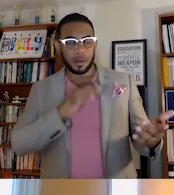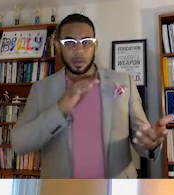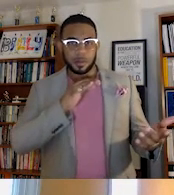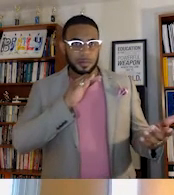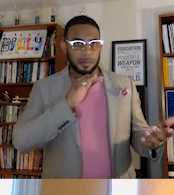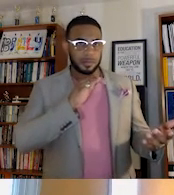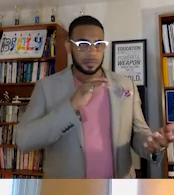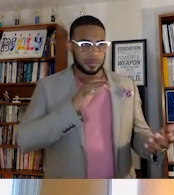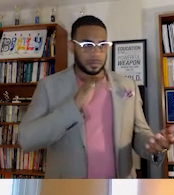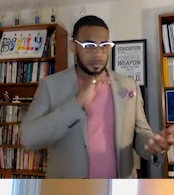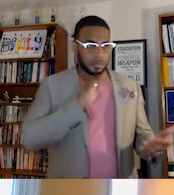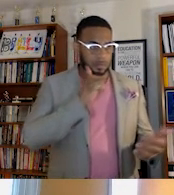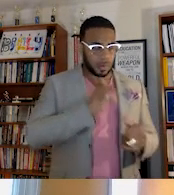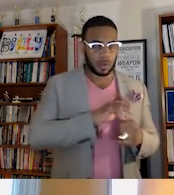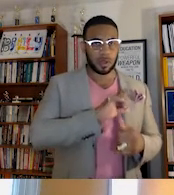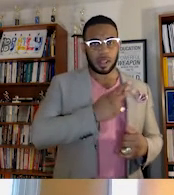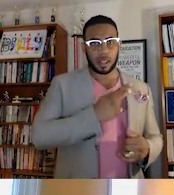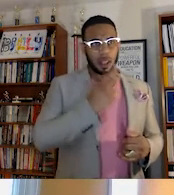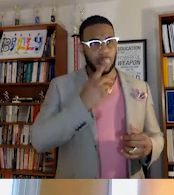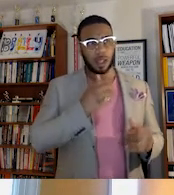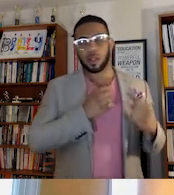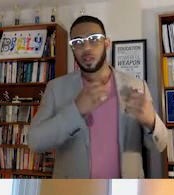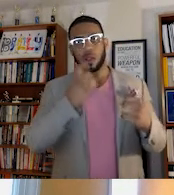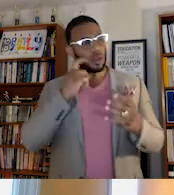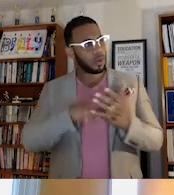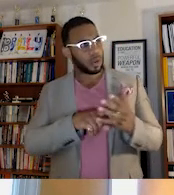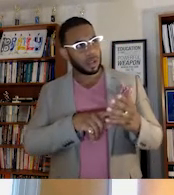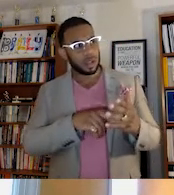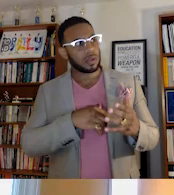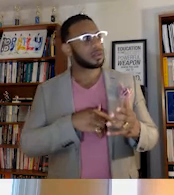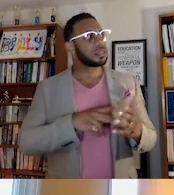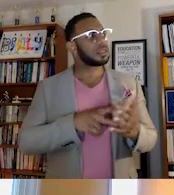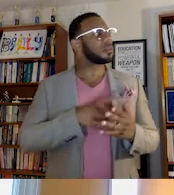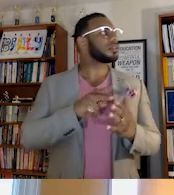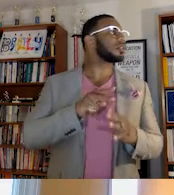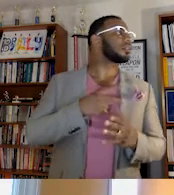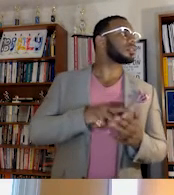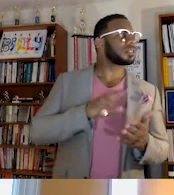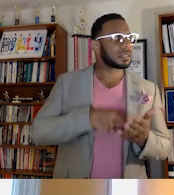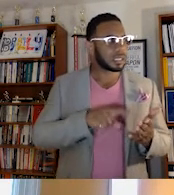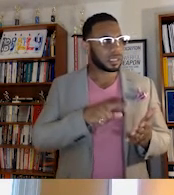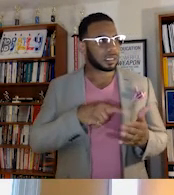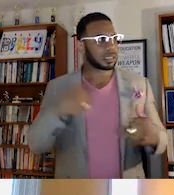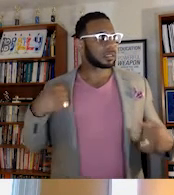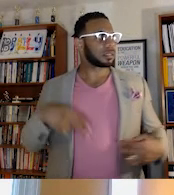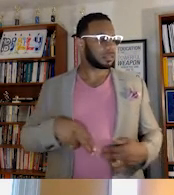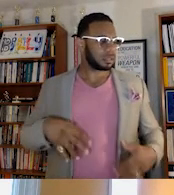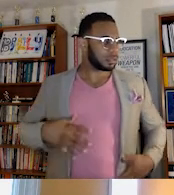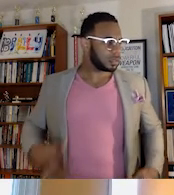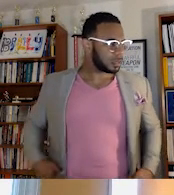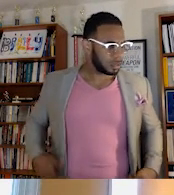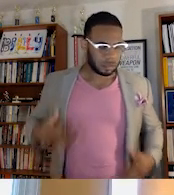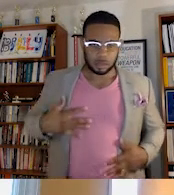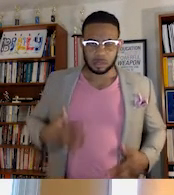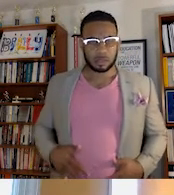driving and she notices a squad car, she like double checks that her seatbelt is on.